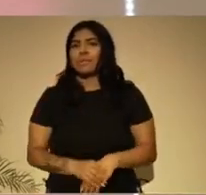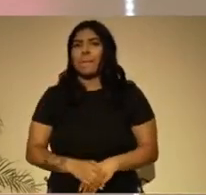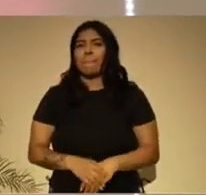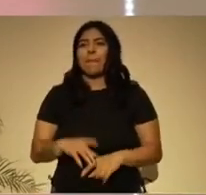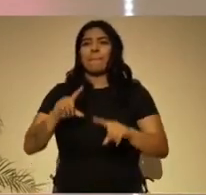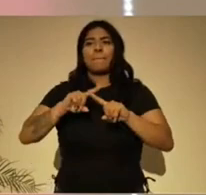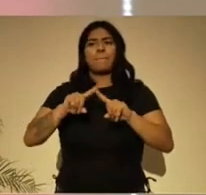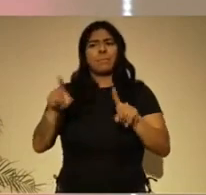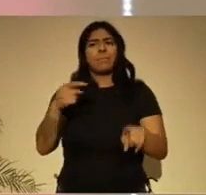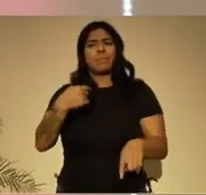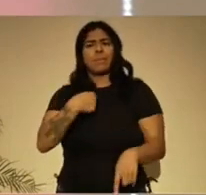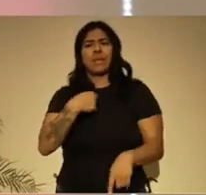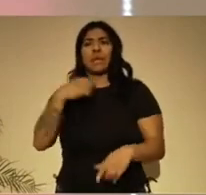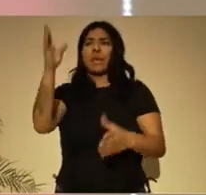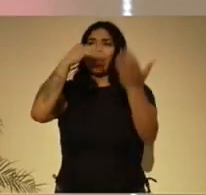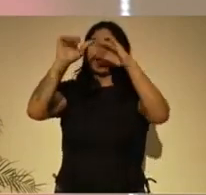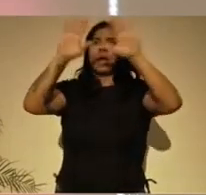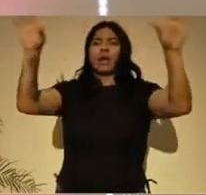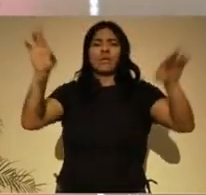heaven ready?